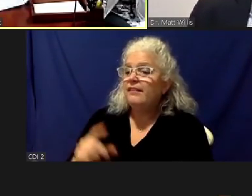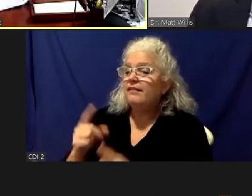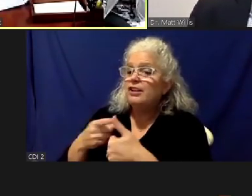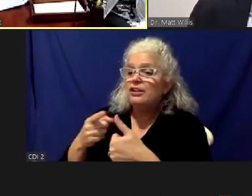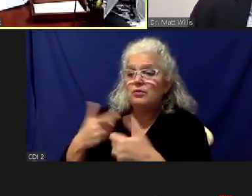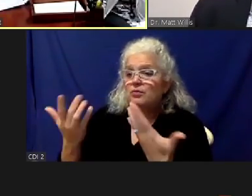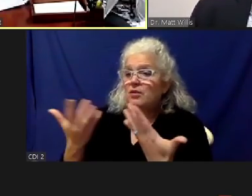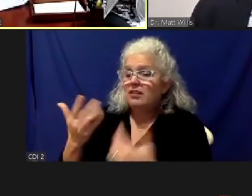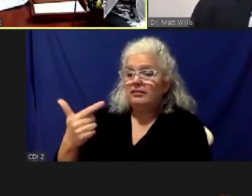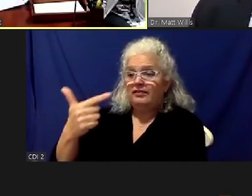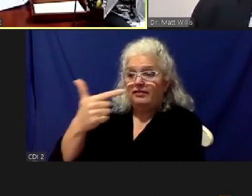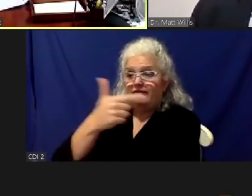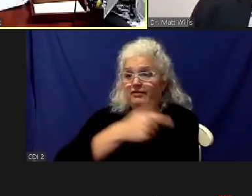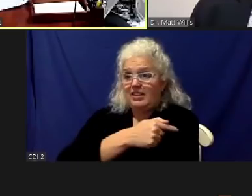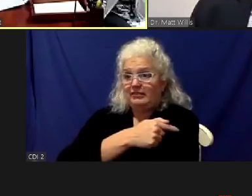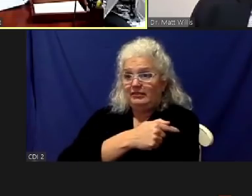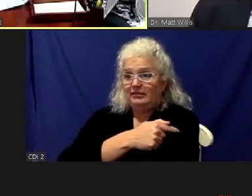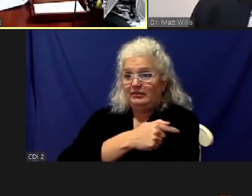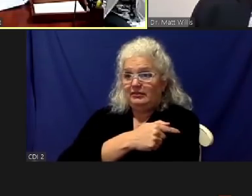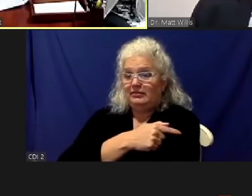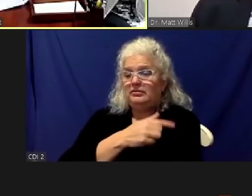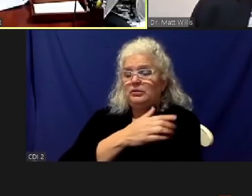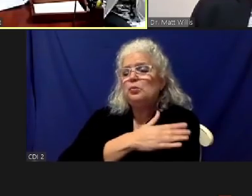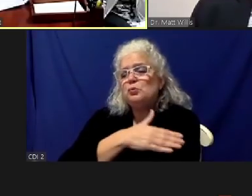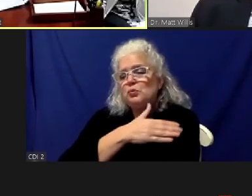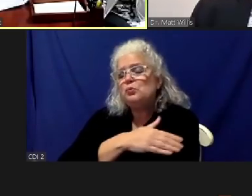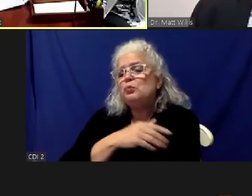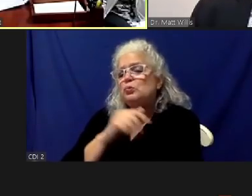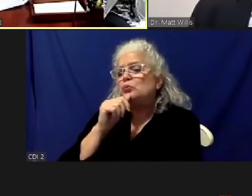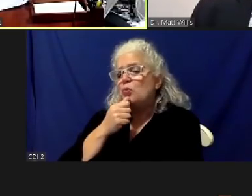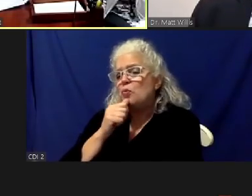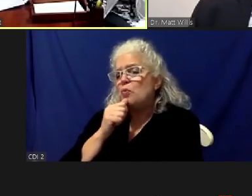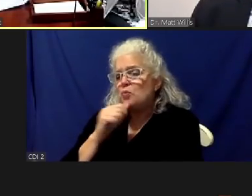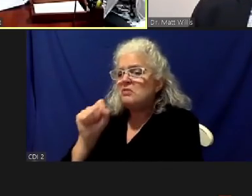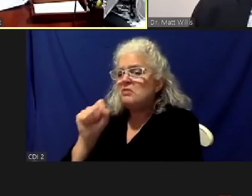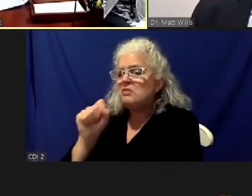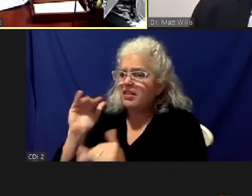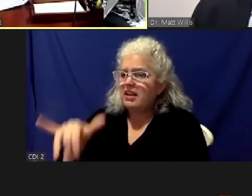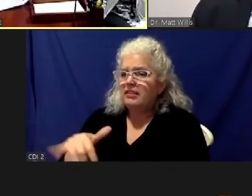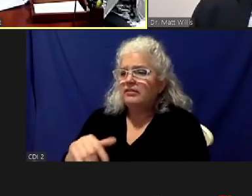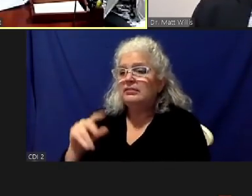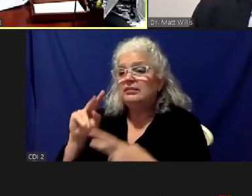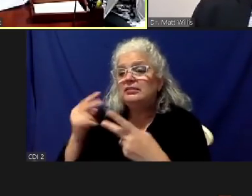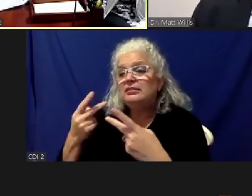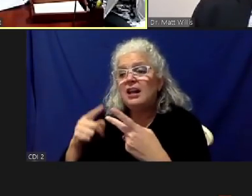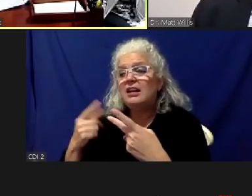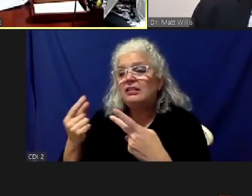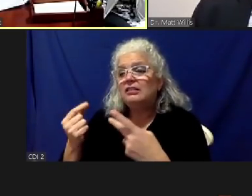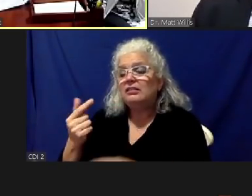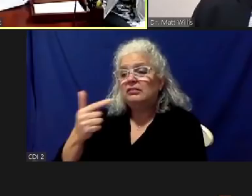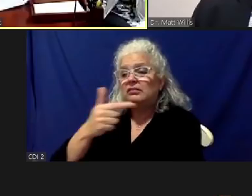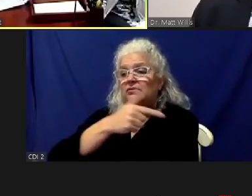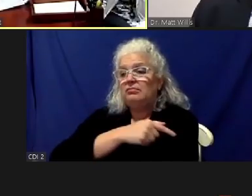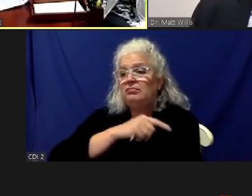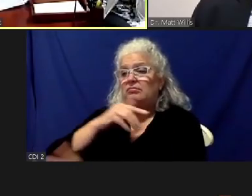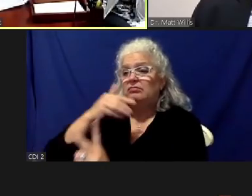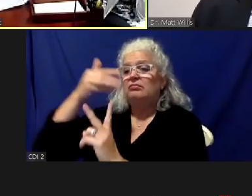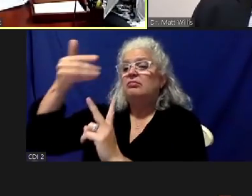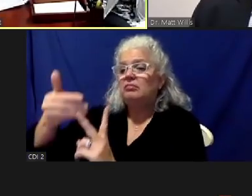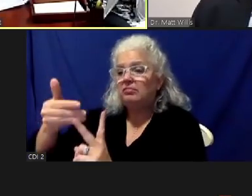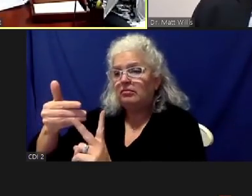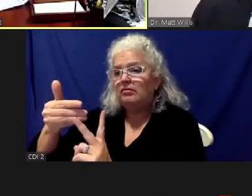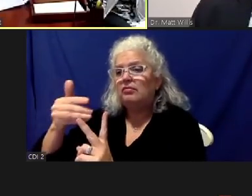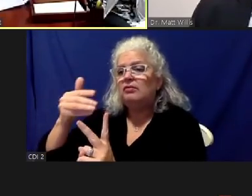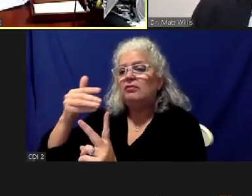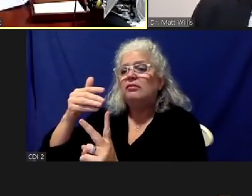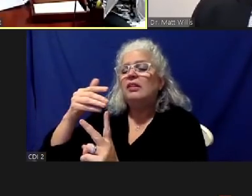that it was working, that it was activating our immune system. So even though we didn't totally feel so hot at work the next day, after that second vaccine, we felt